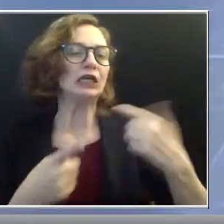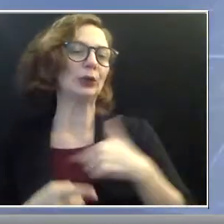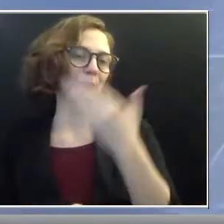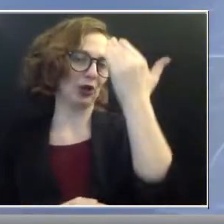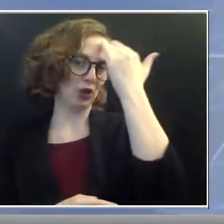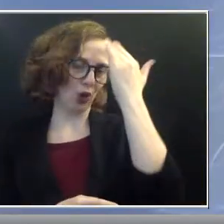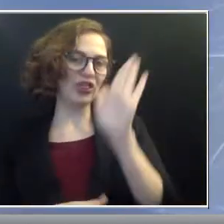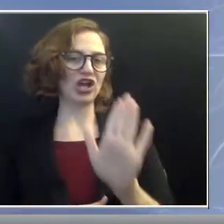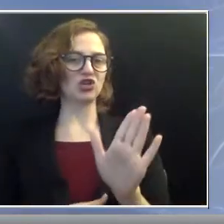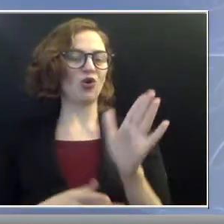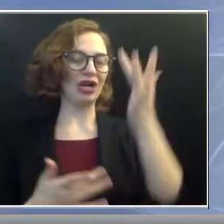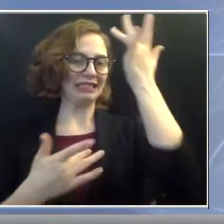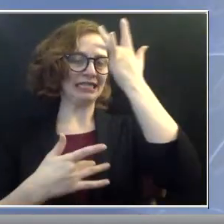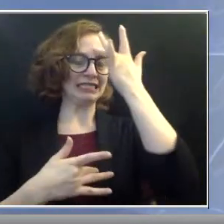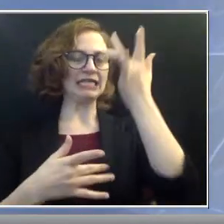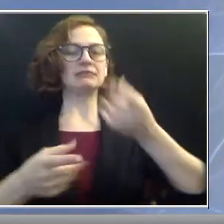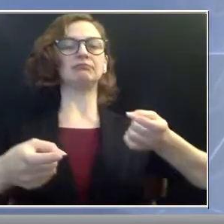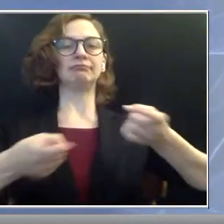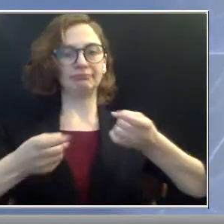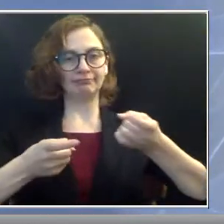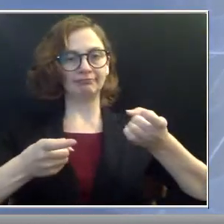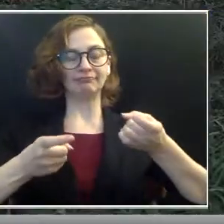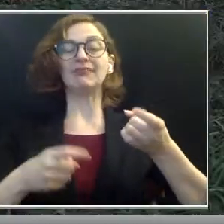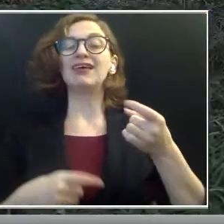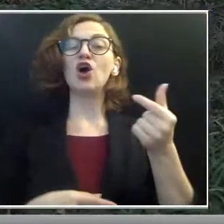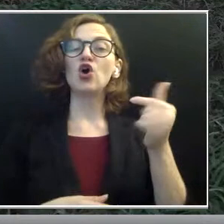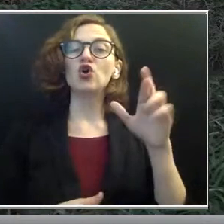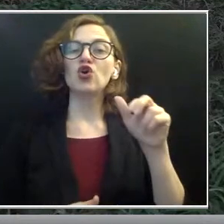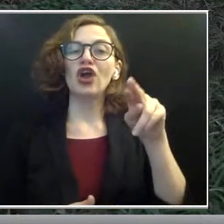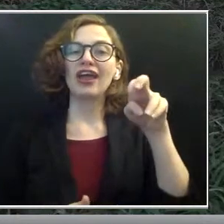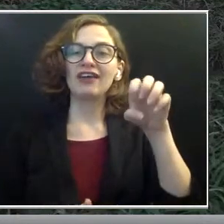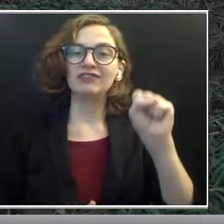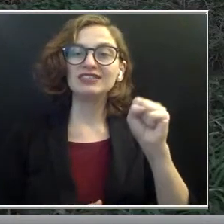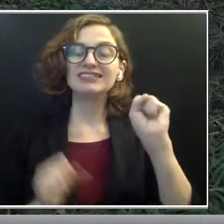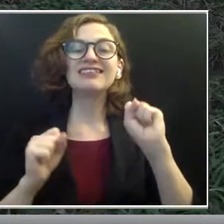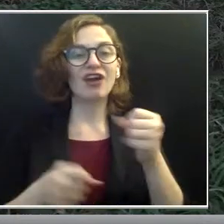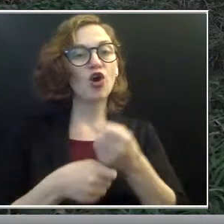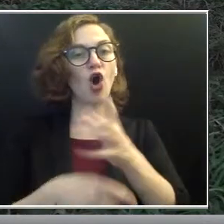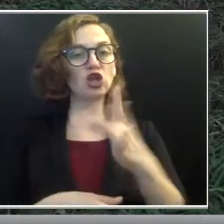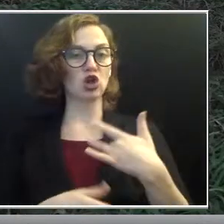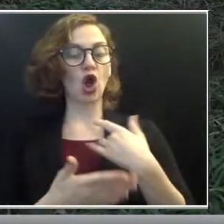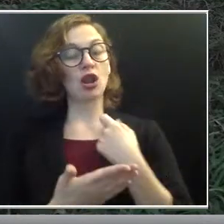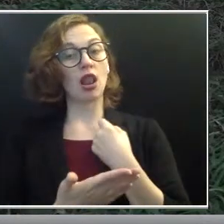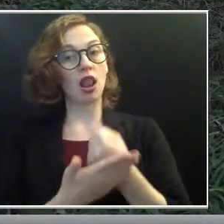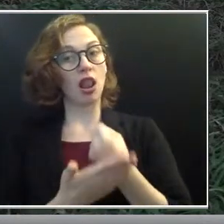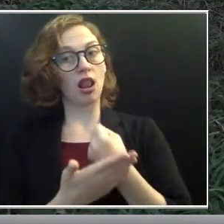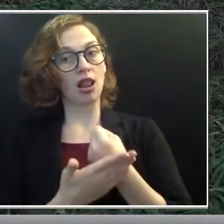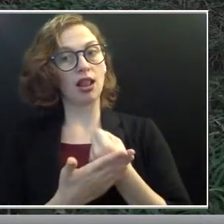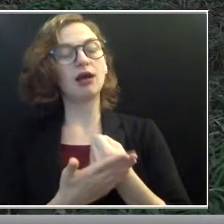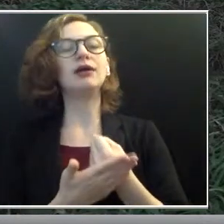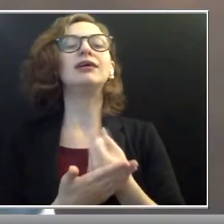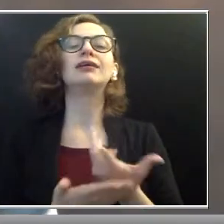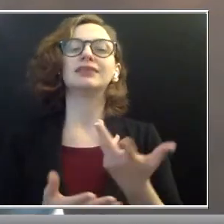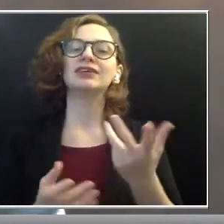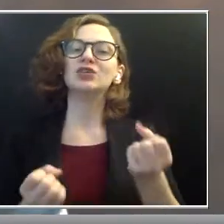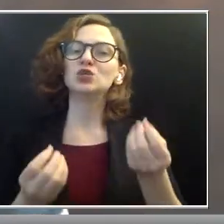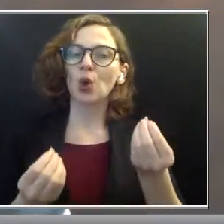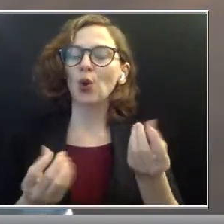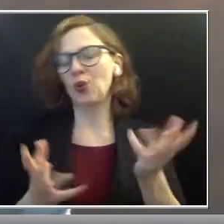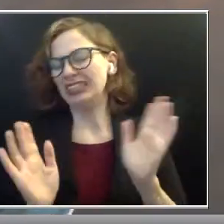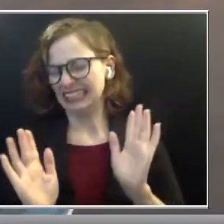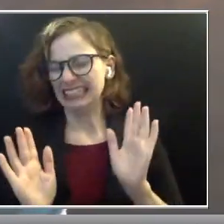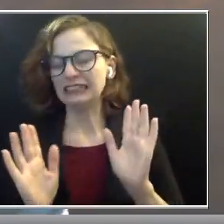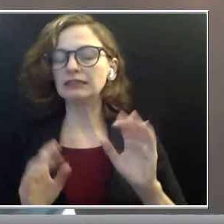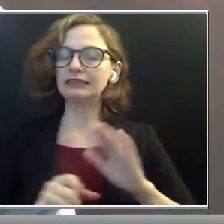race, putting added stress on this vital organ. But Erin was fortunate. The medication worked,